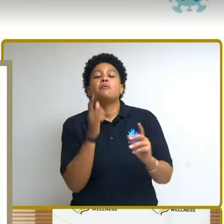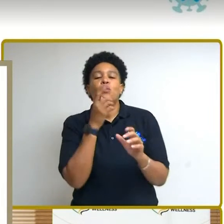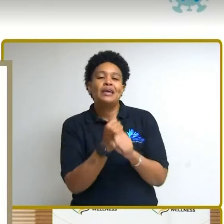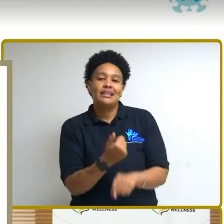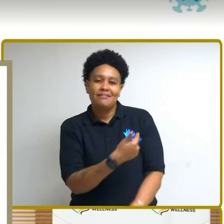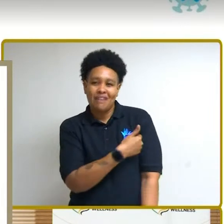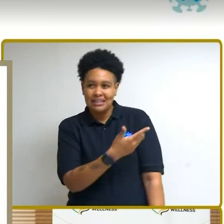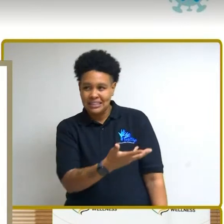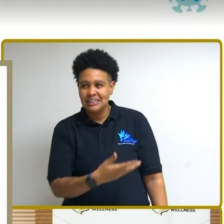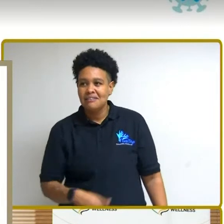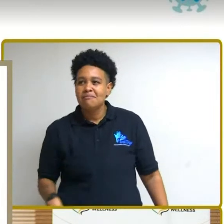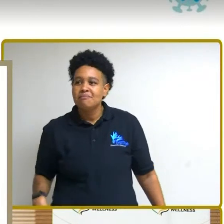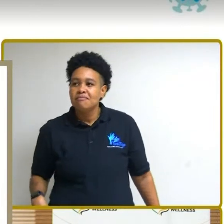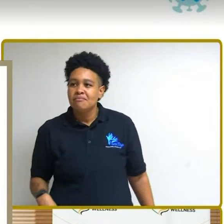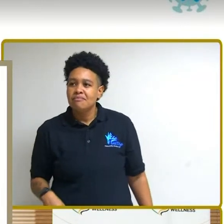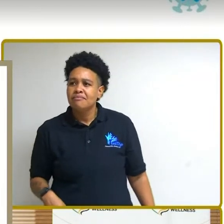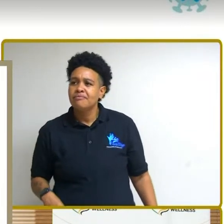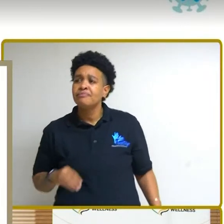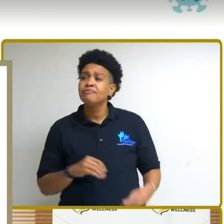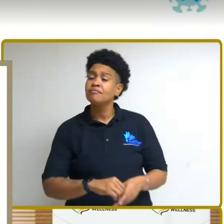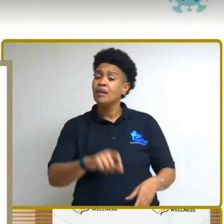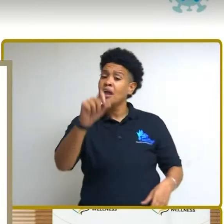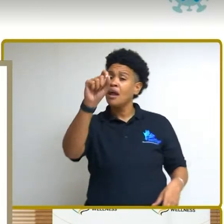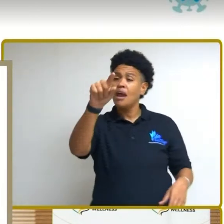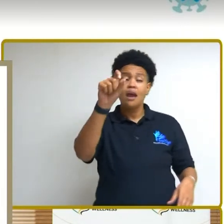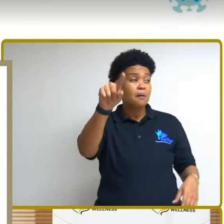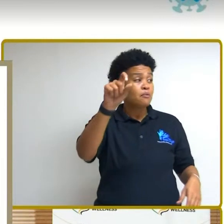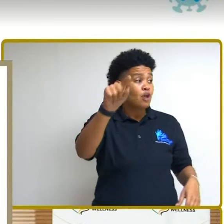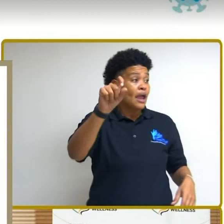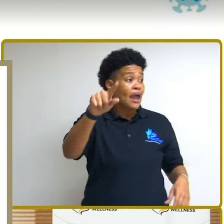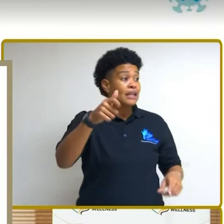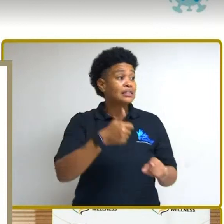slide. So in April,